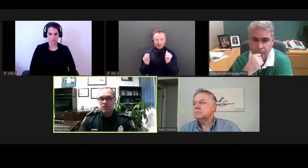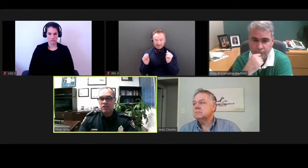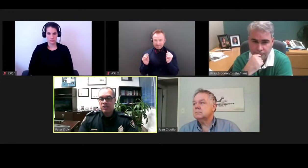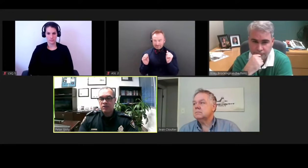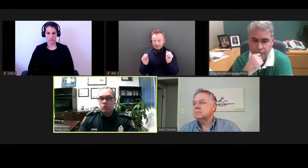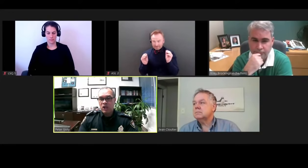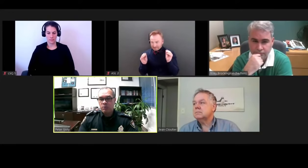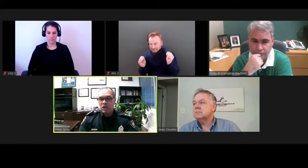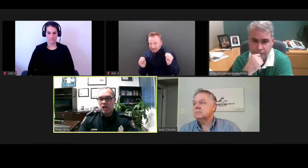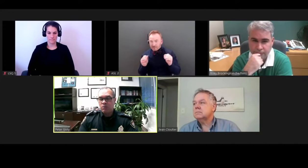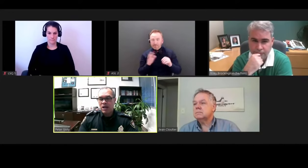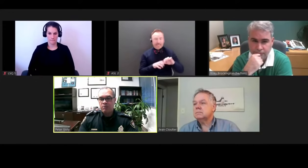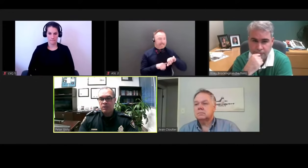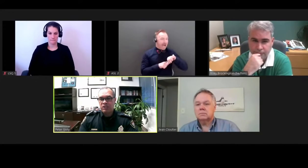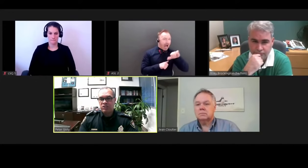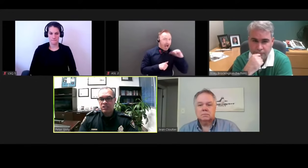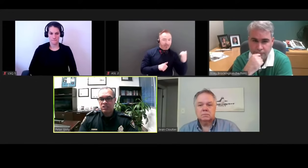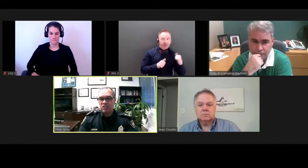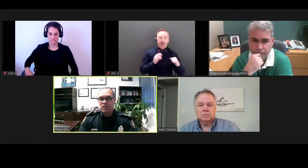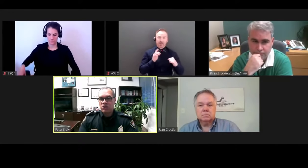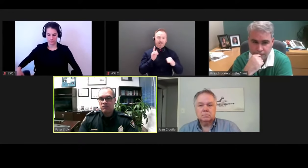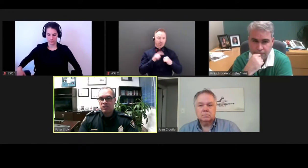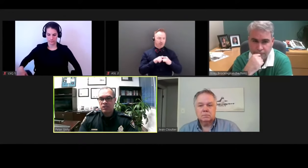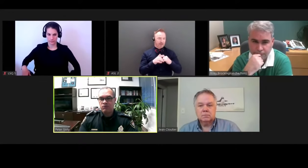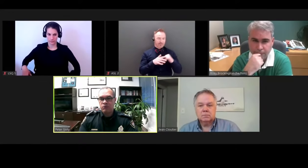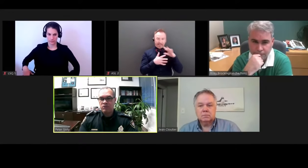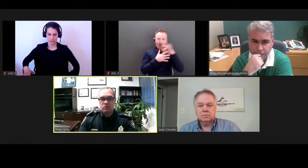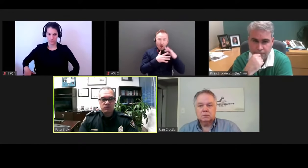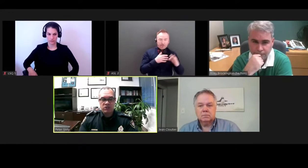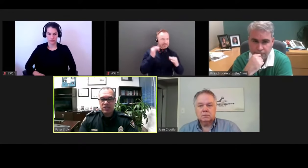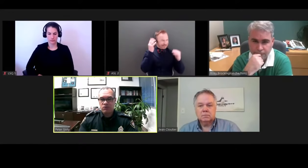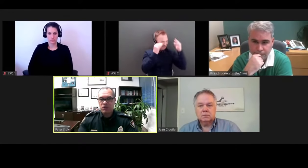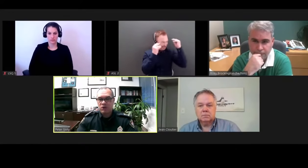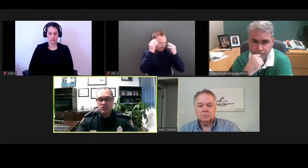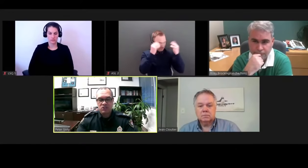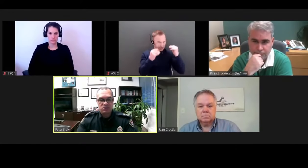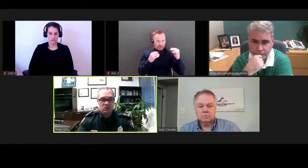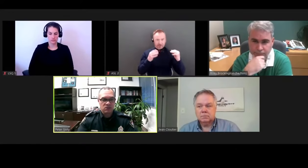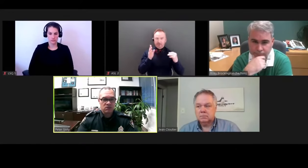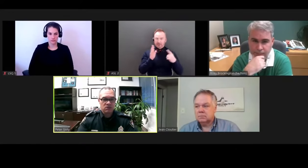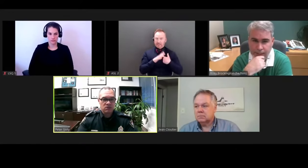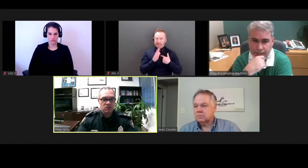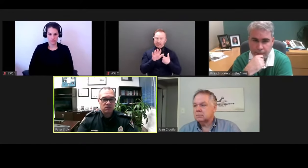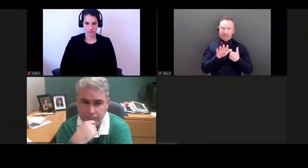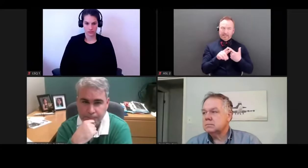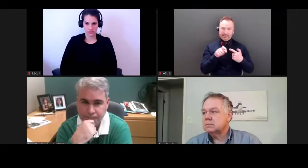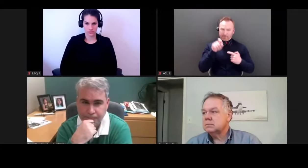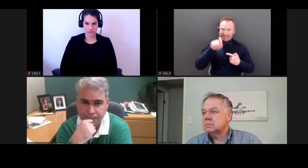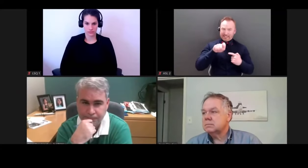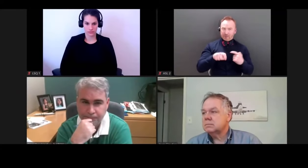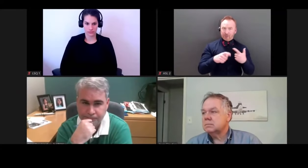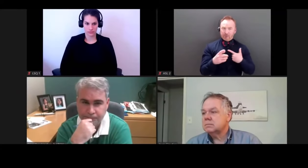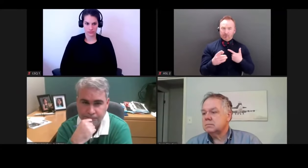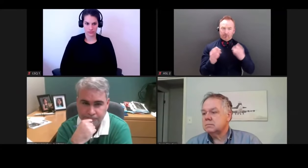considered well beyond my ability to dictate or even influence. But thank you for your question, sir. Thank you.